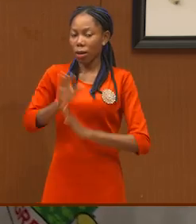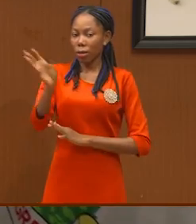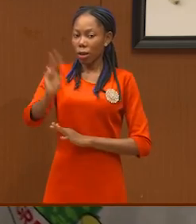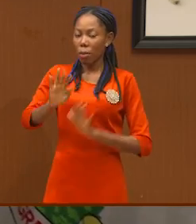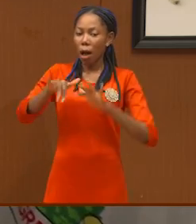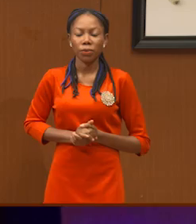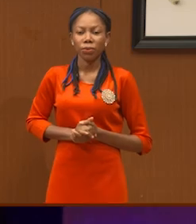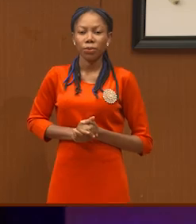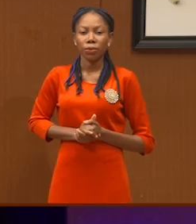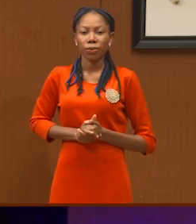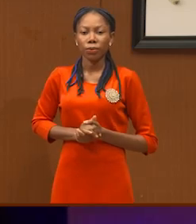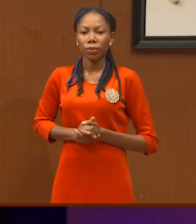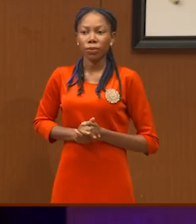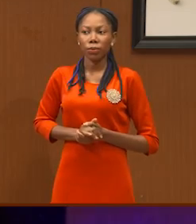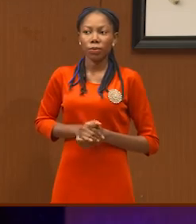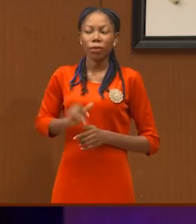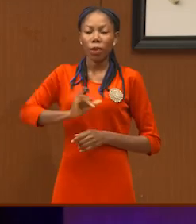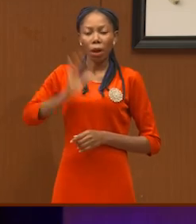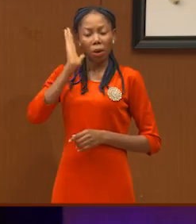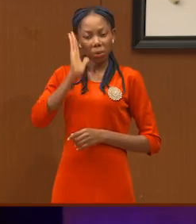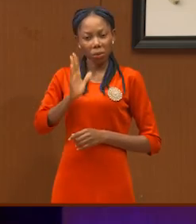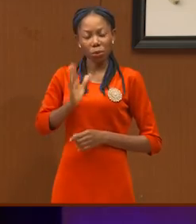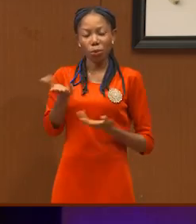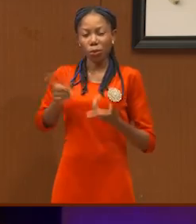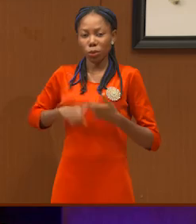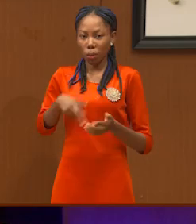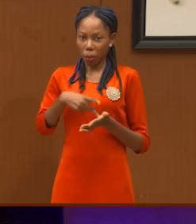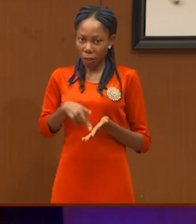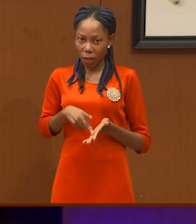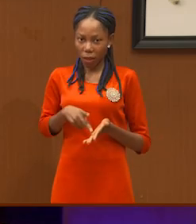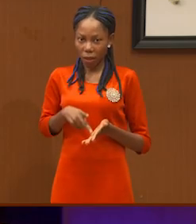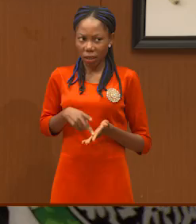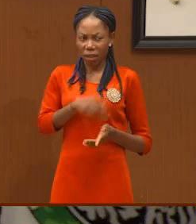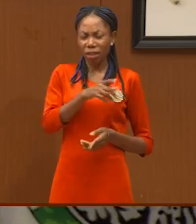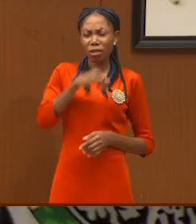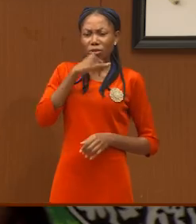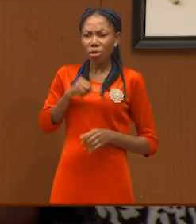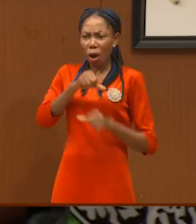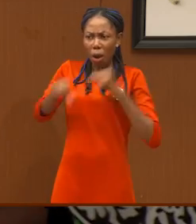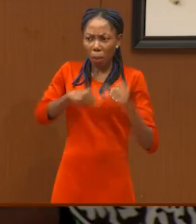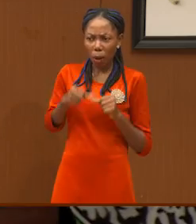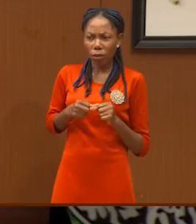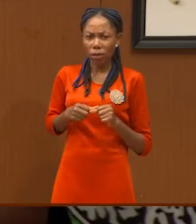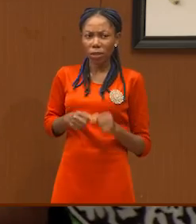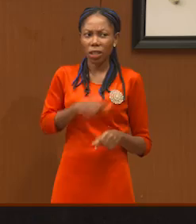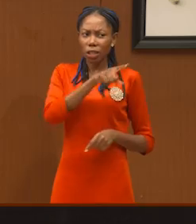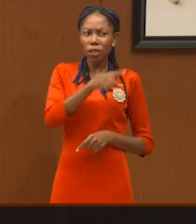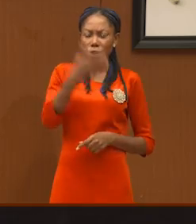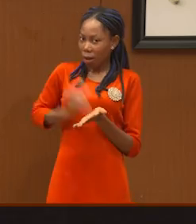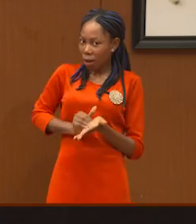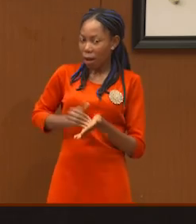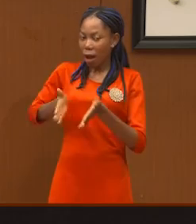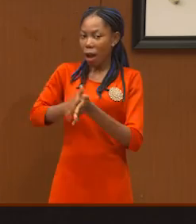to pay? I would definitely want to pay it. And It's not whether you want to. By law, you must